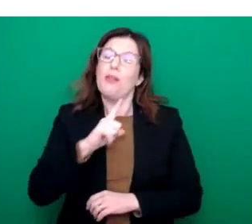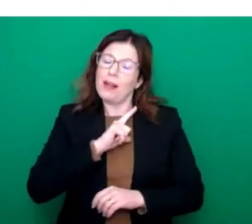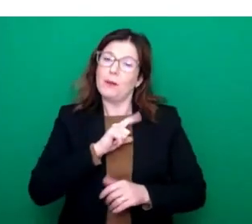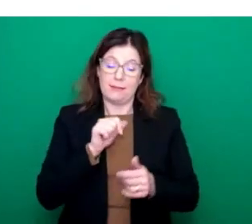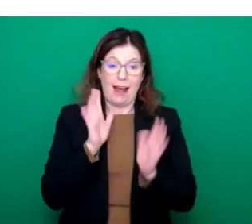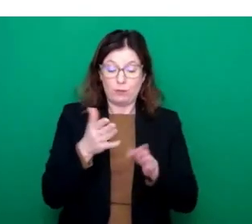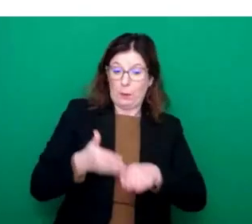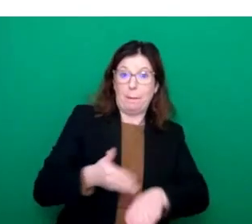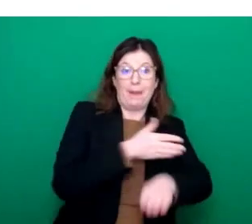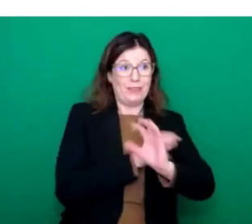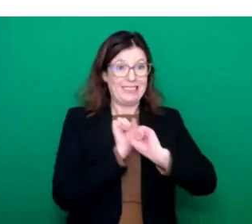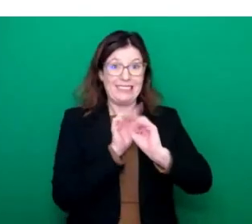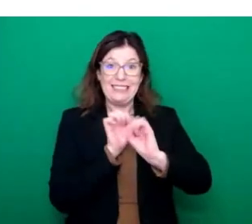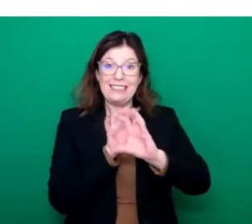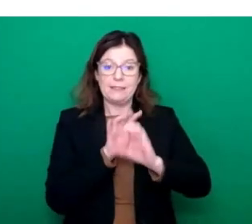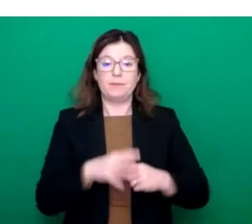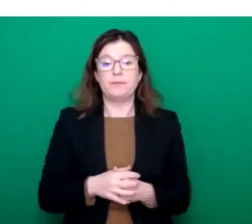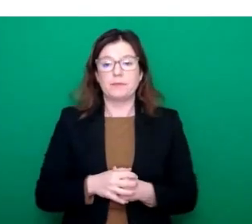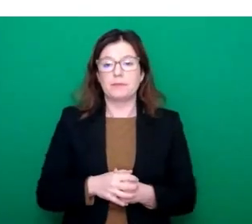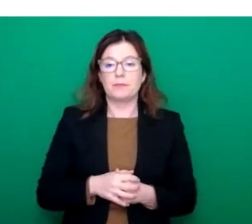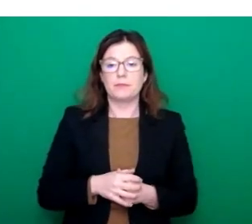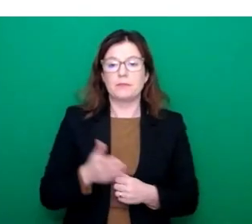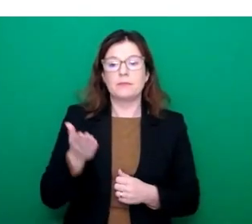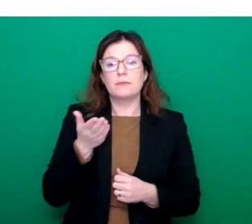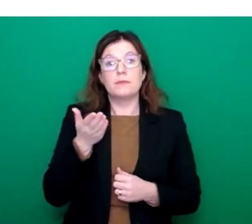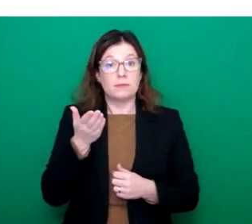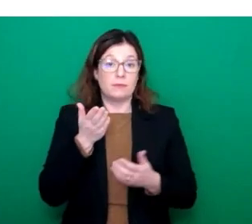say, it's all healthcare should be psychological.